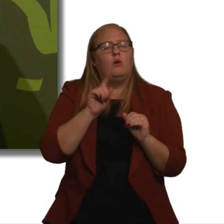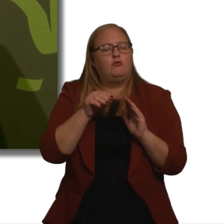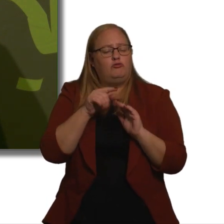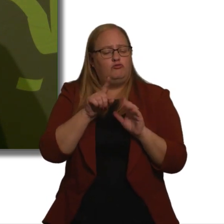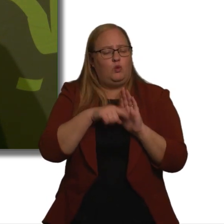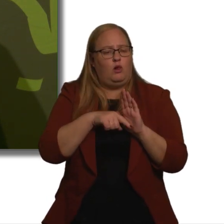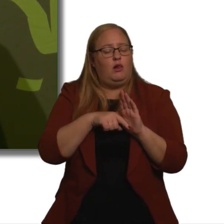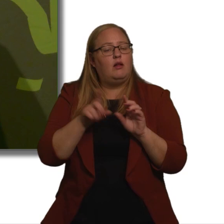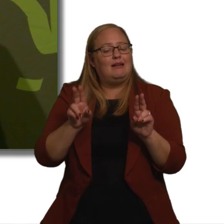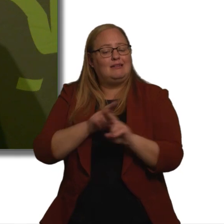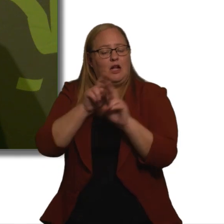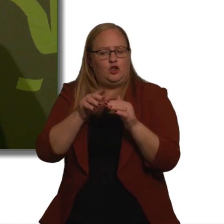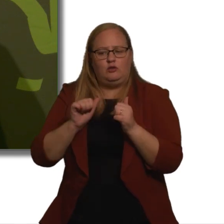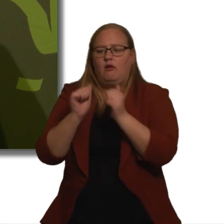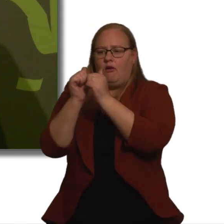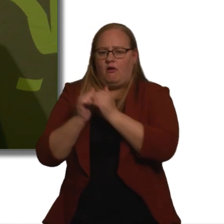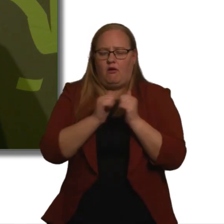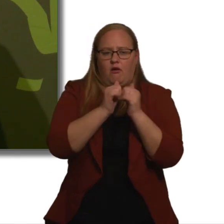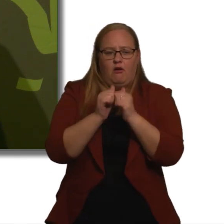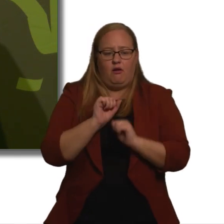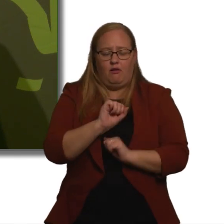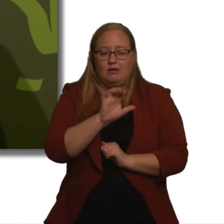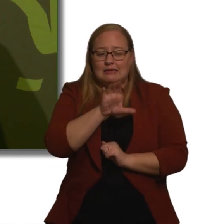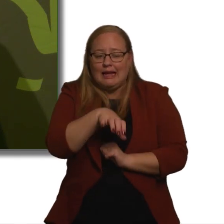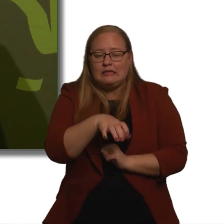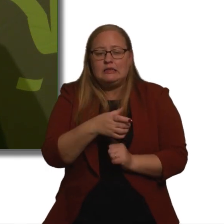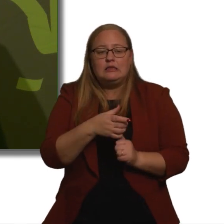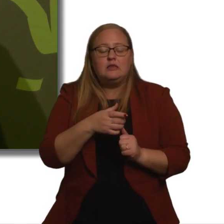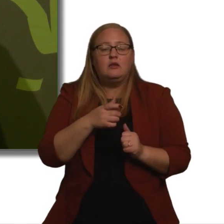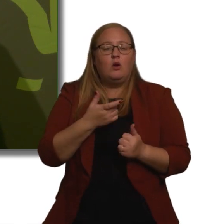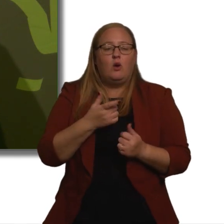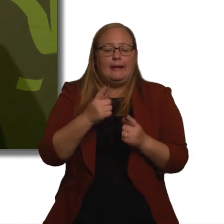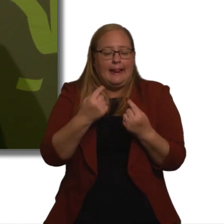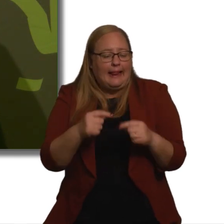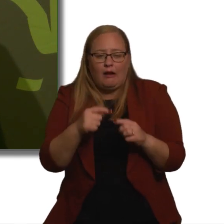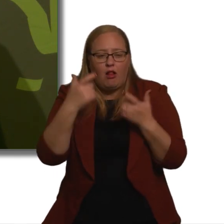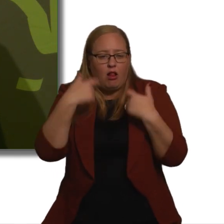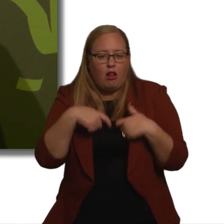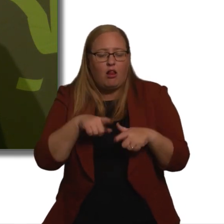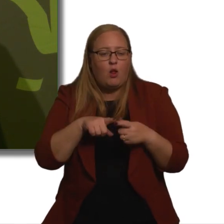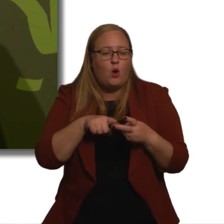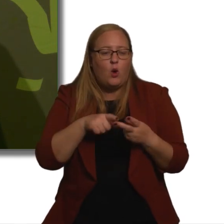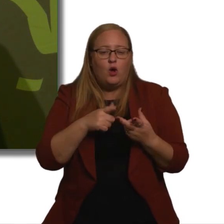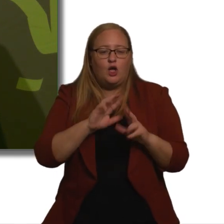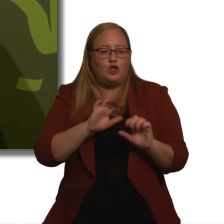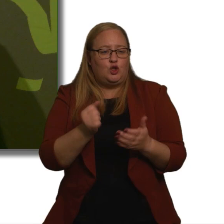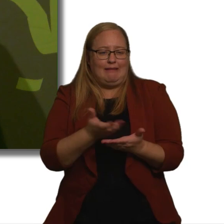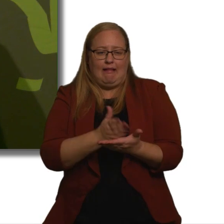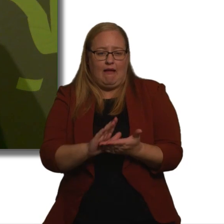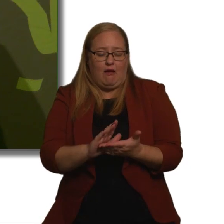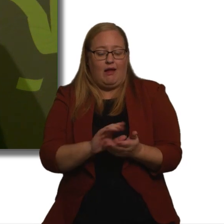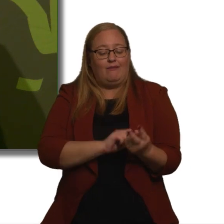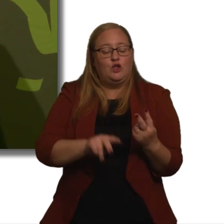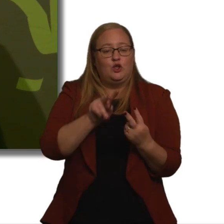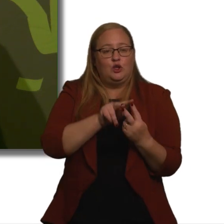a designated region or state is illegal or undetermined. And there are currently 2 areas